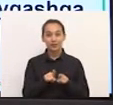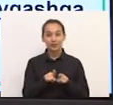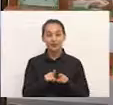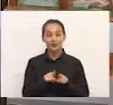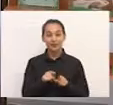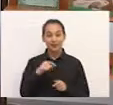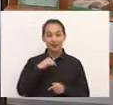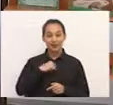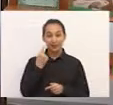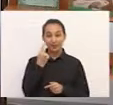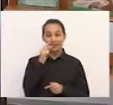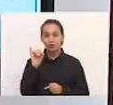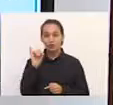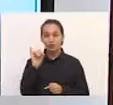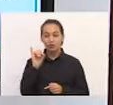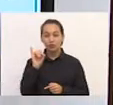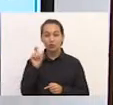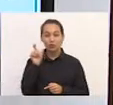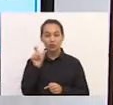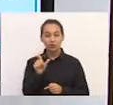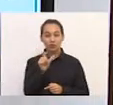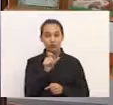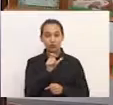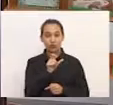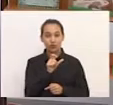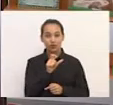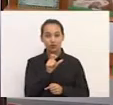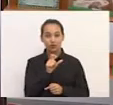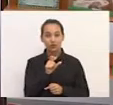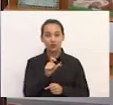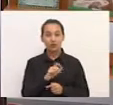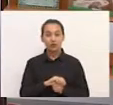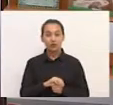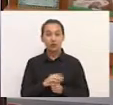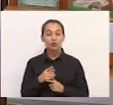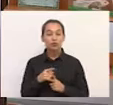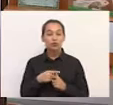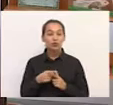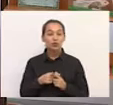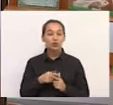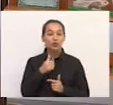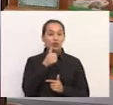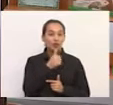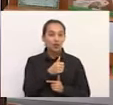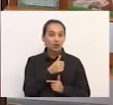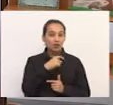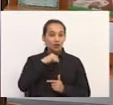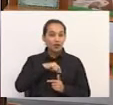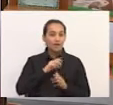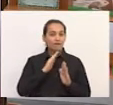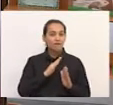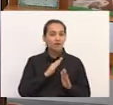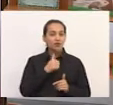Ularni kichkinagina ayblari uchun salbiy qahramonga yoki biror yaxshi xislatlarni ko'rib,